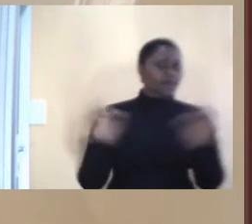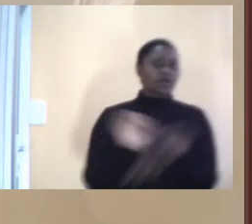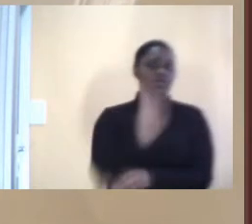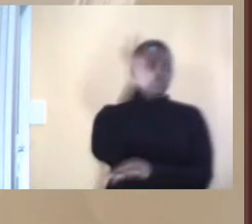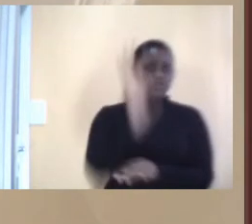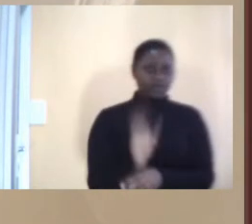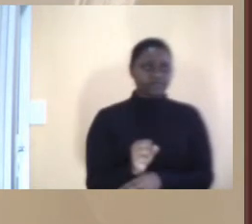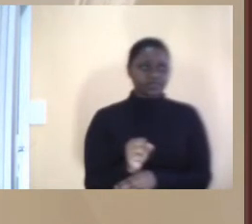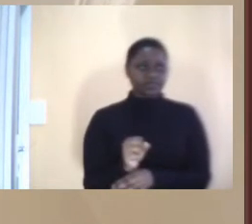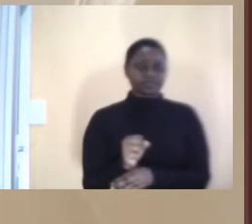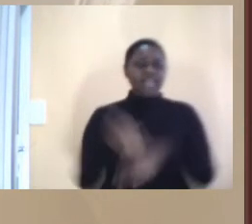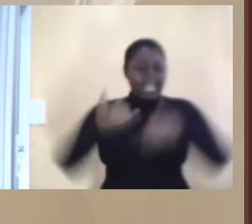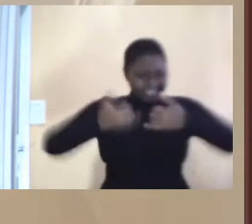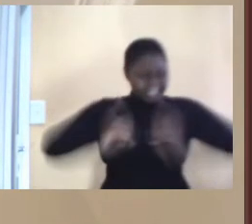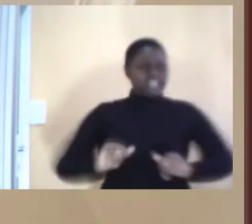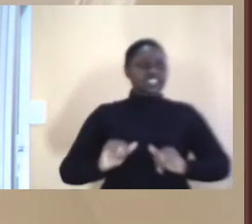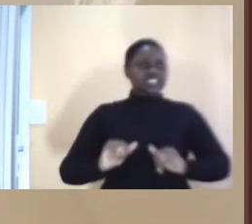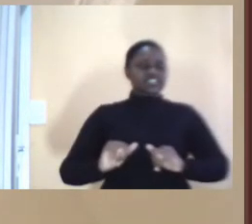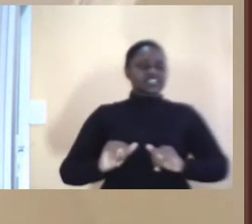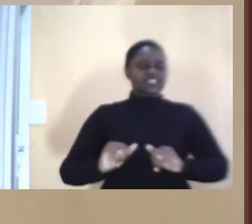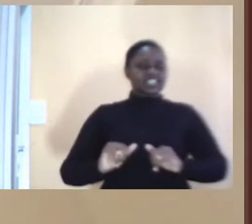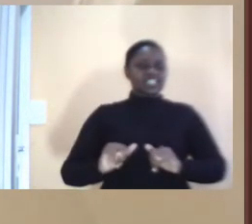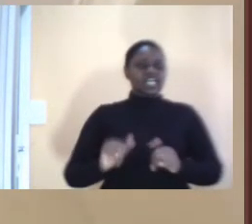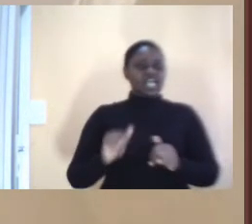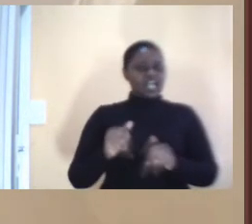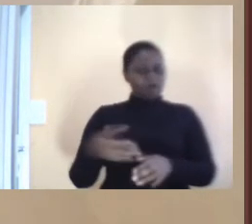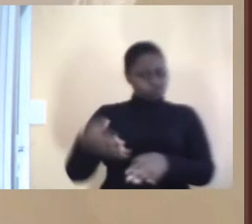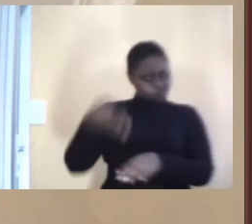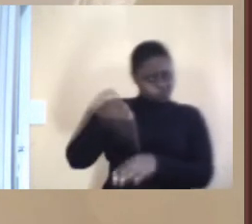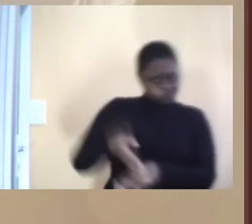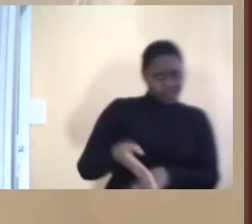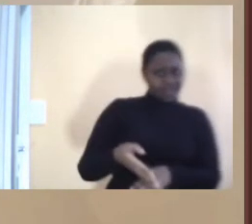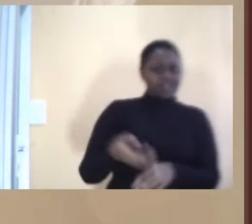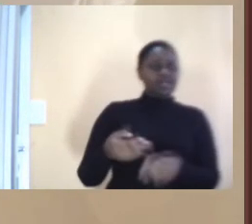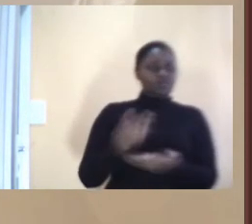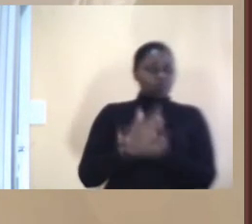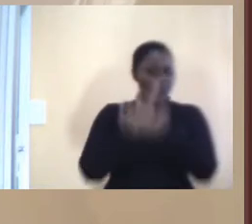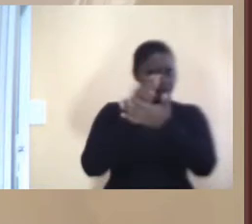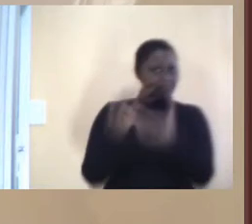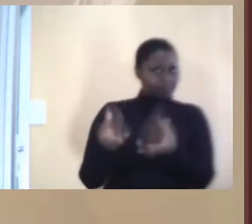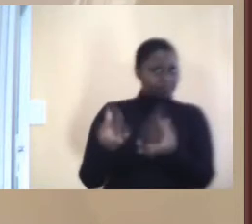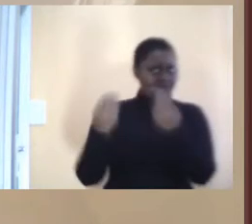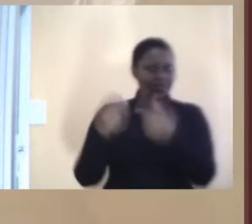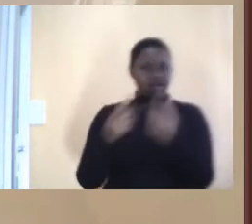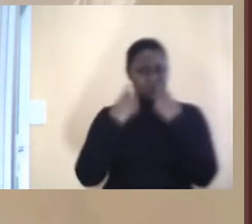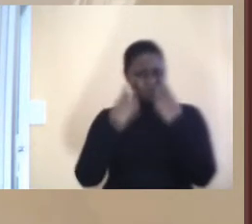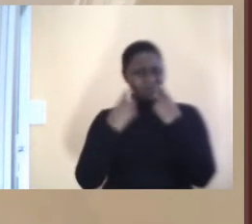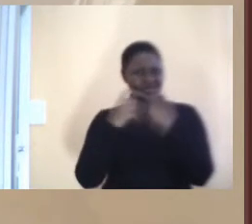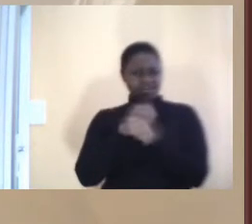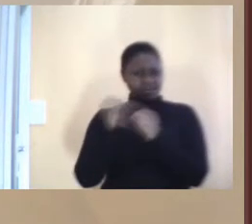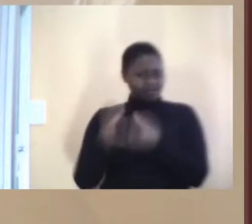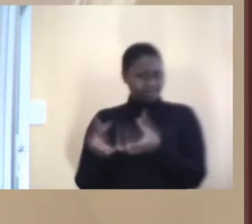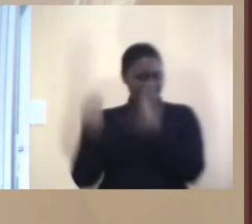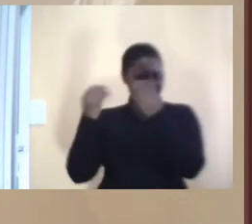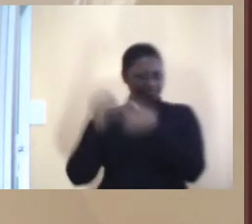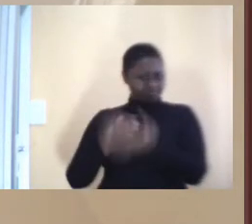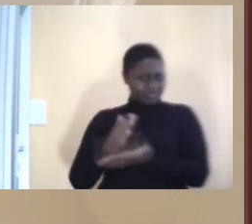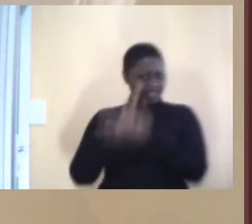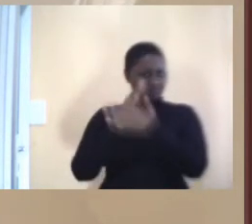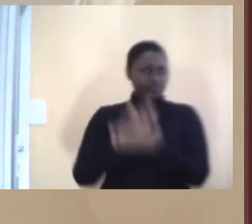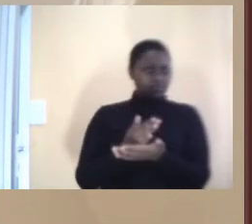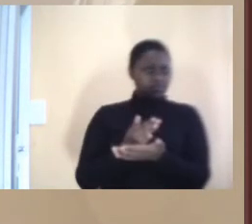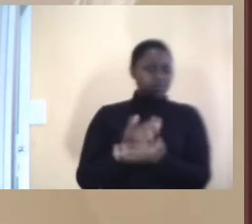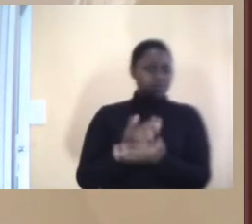Africa are still at the verge of ukuthi bangasizakali bona ngenxa yesimo abavela kusona. Sifisa ukuqhambisa